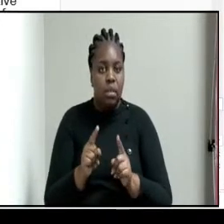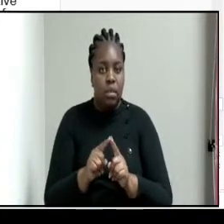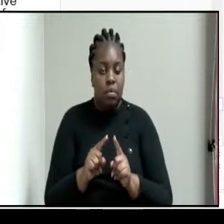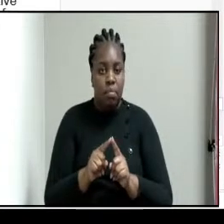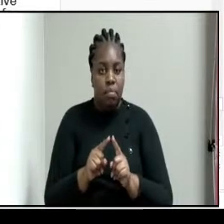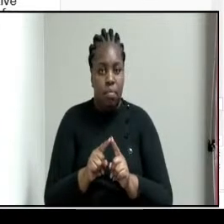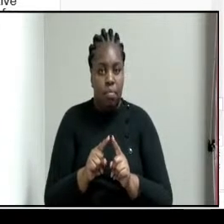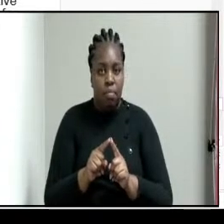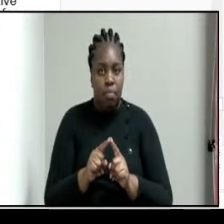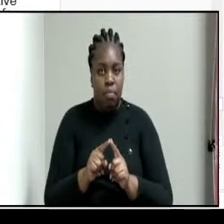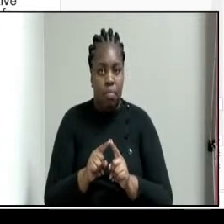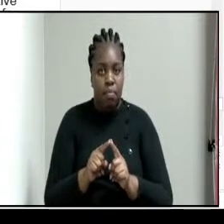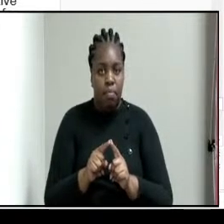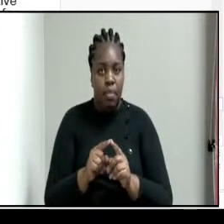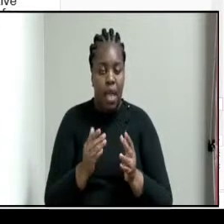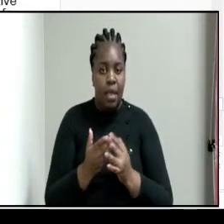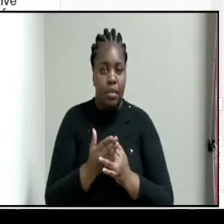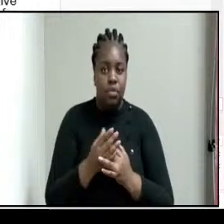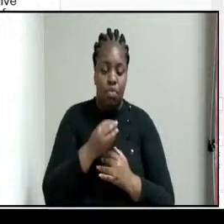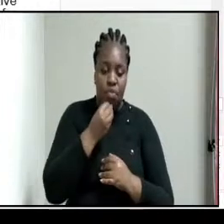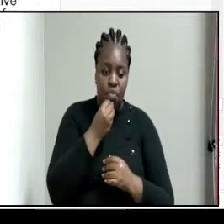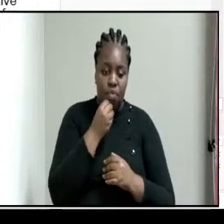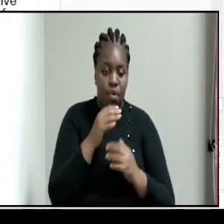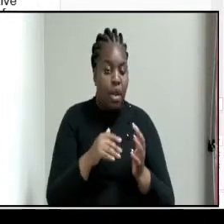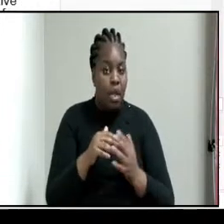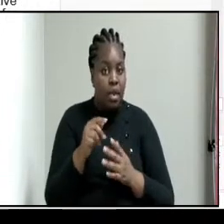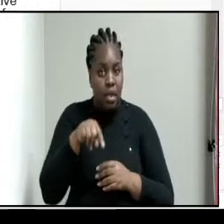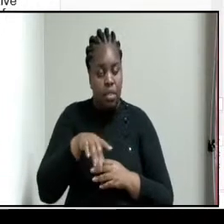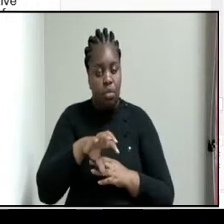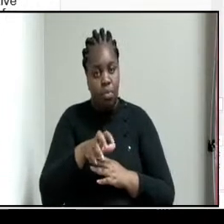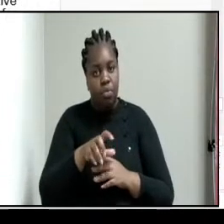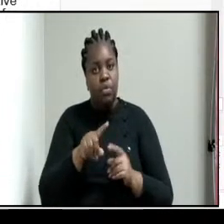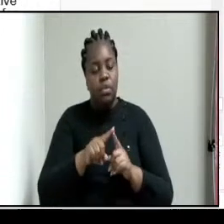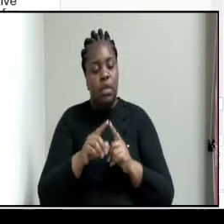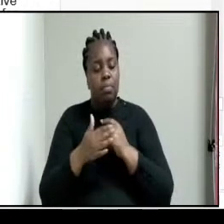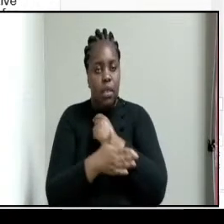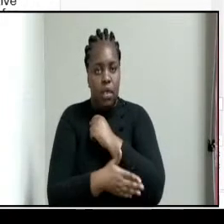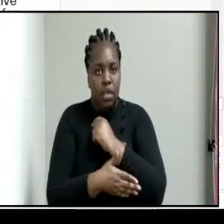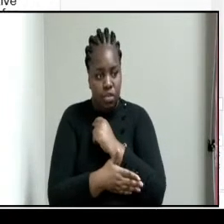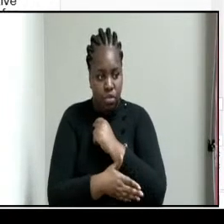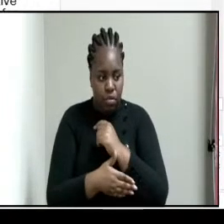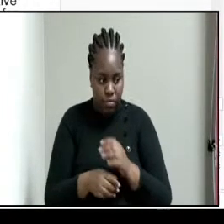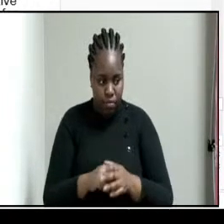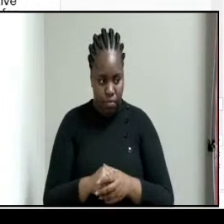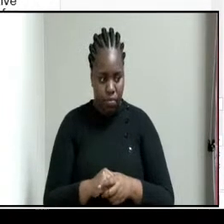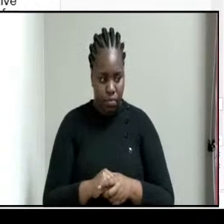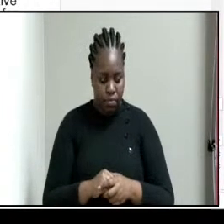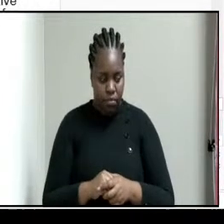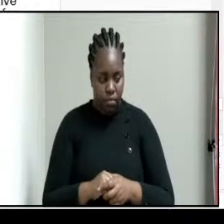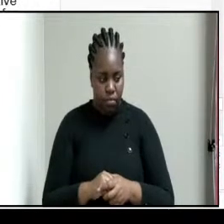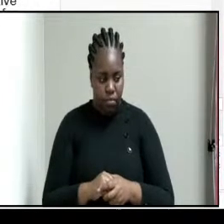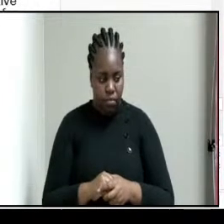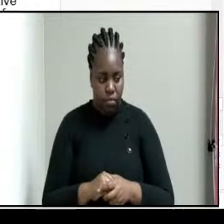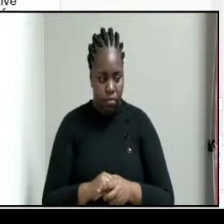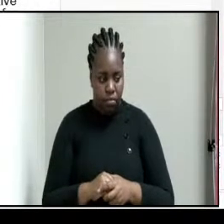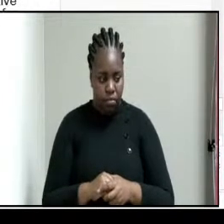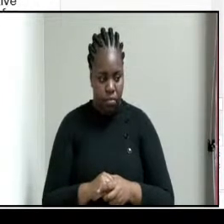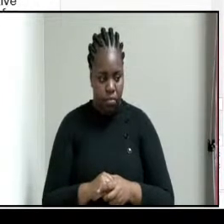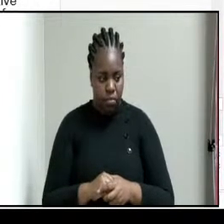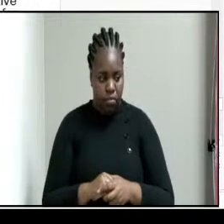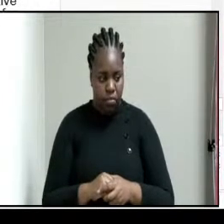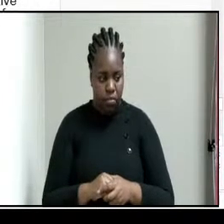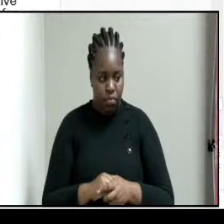the, access to food by everyone in the province and in the country, etc. And so now